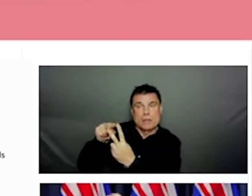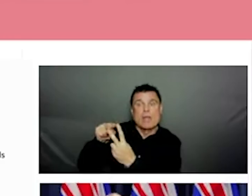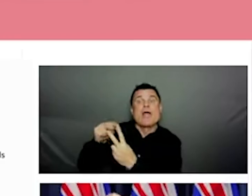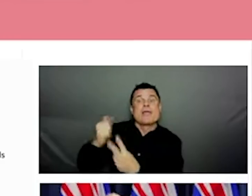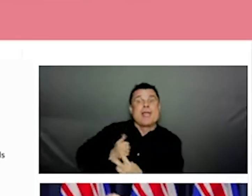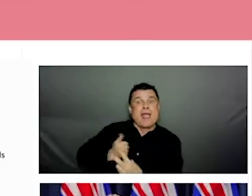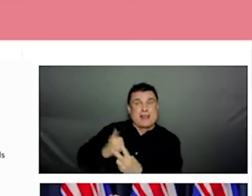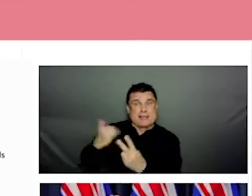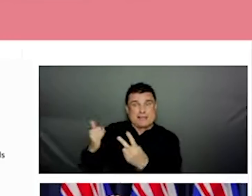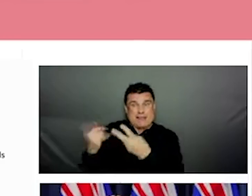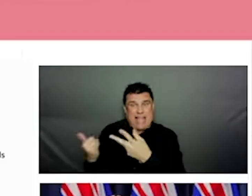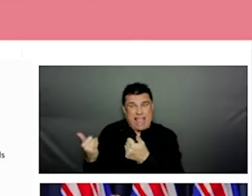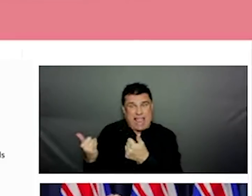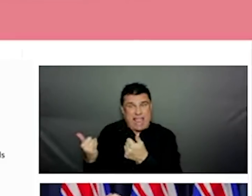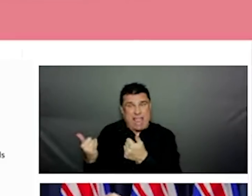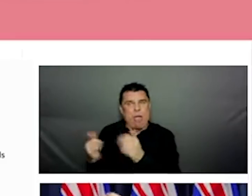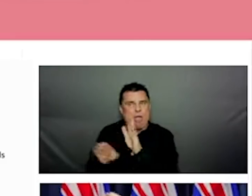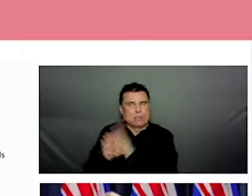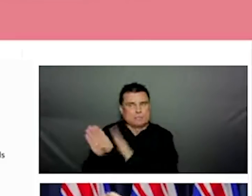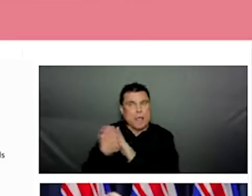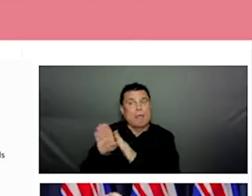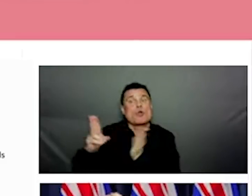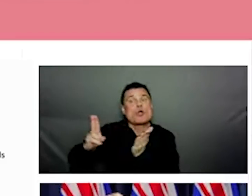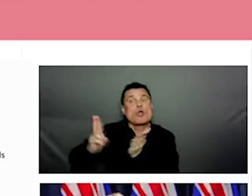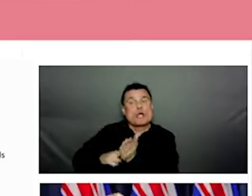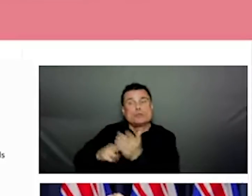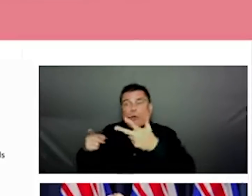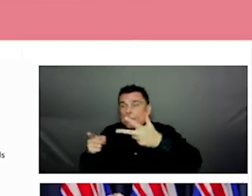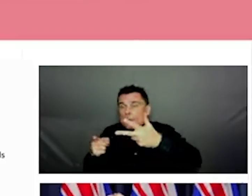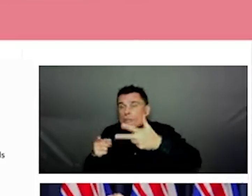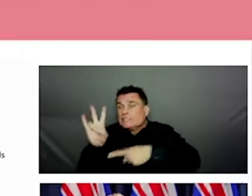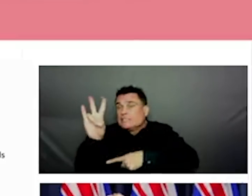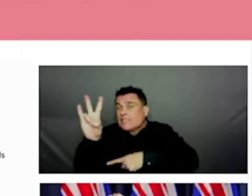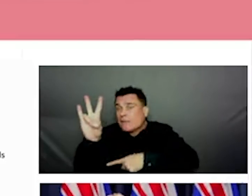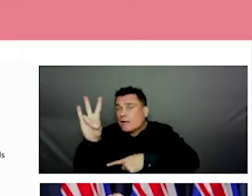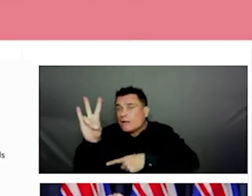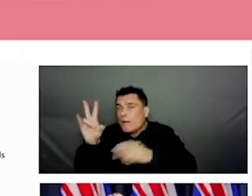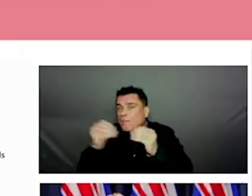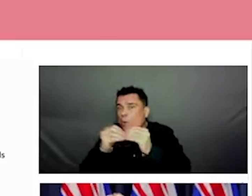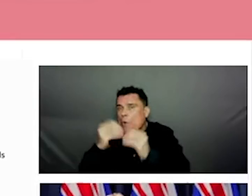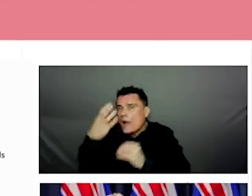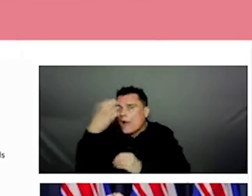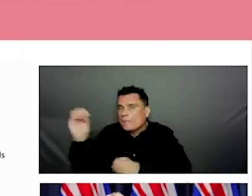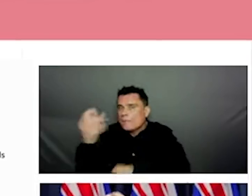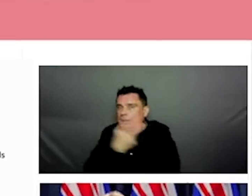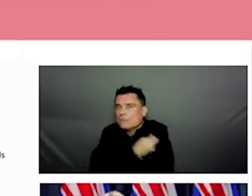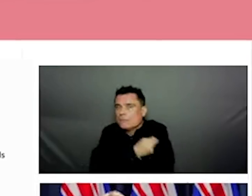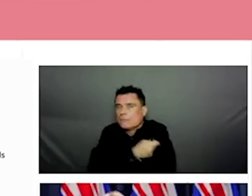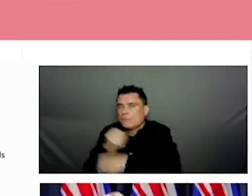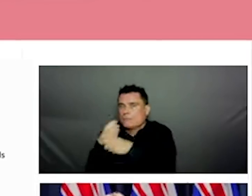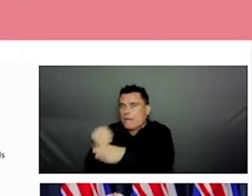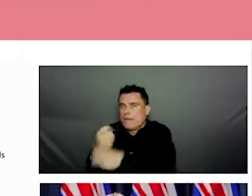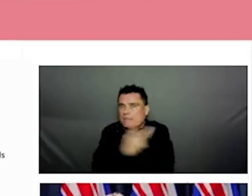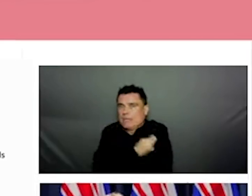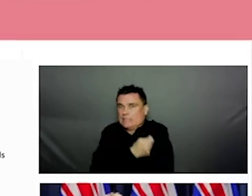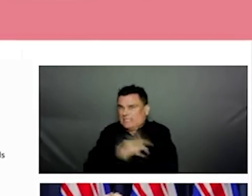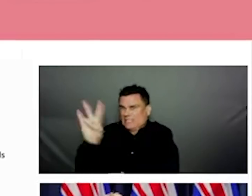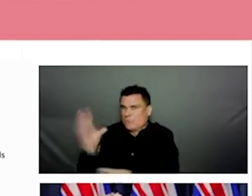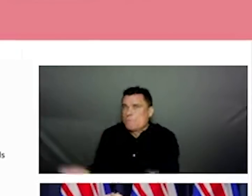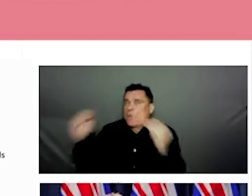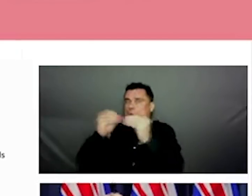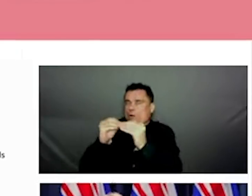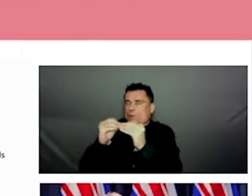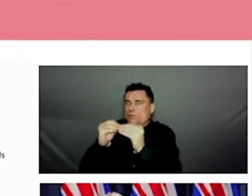manufacturers. What we have been told is that the contracts for Pfizer and Moderna will scale up